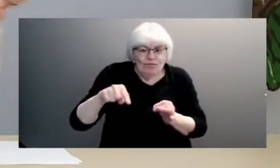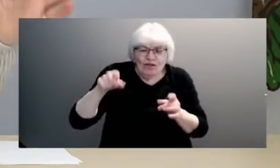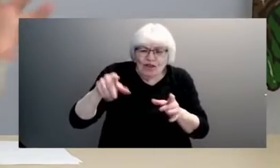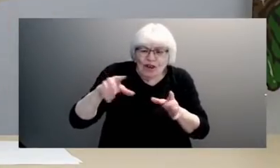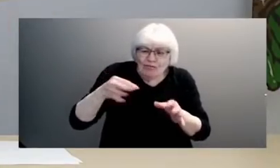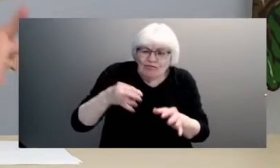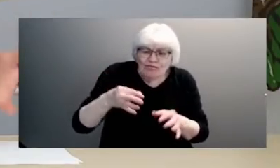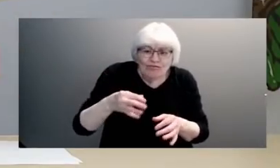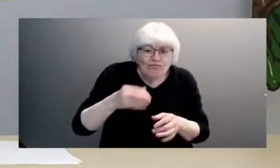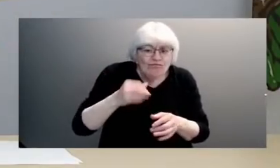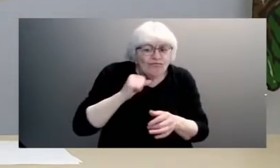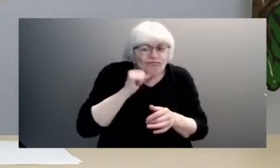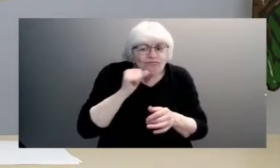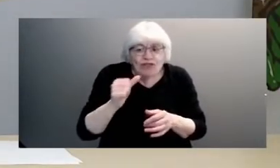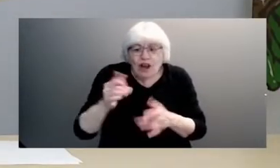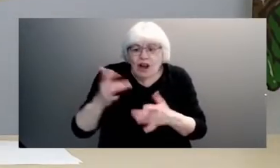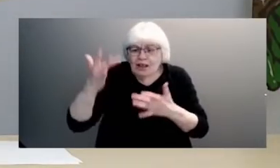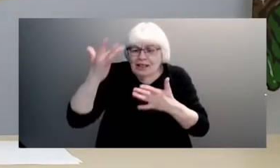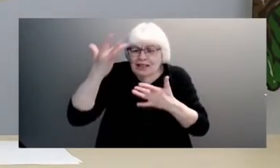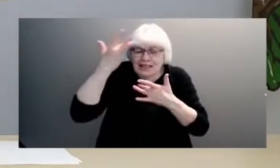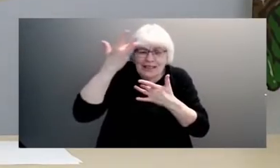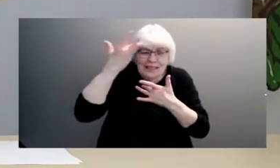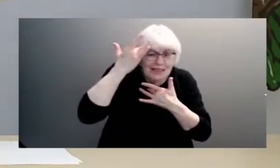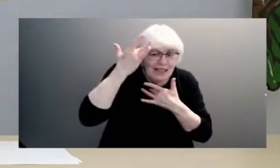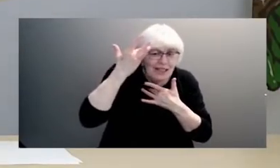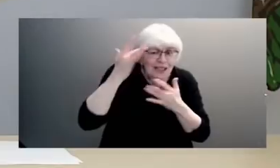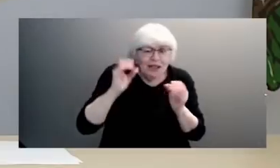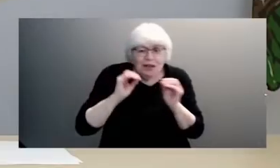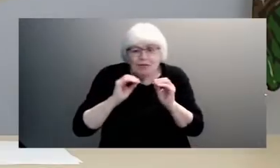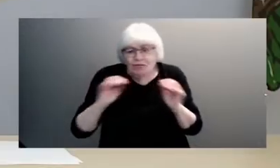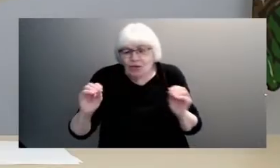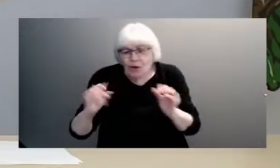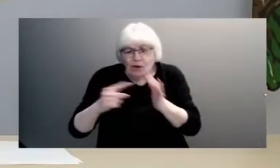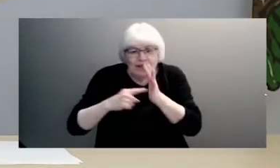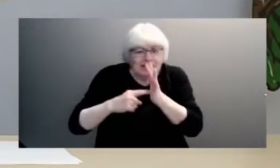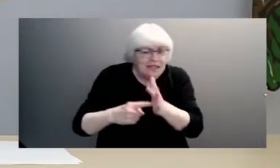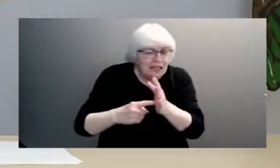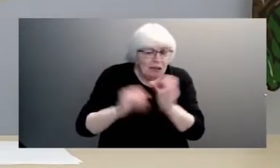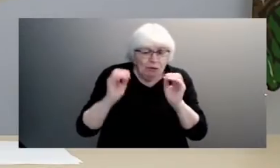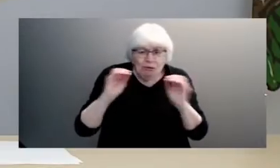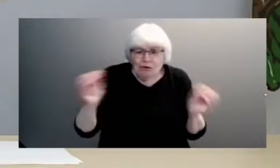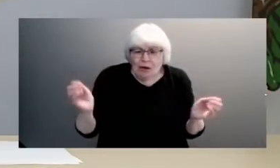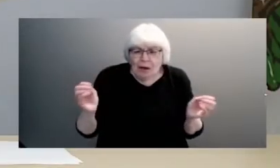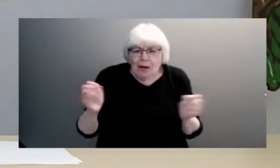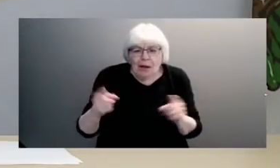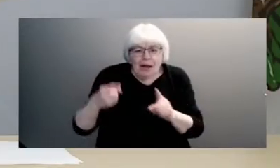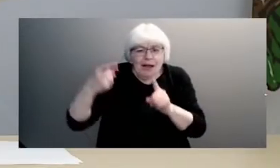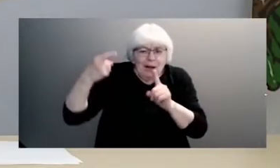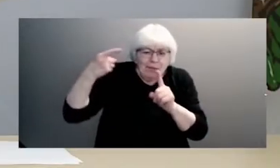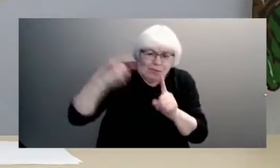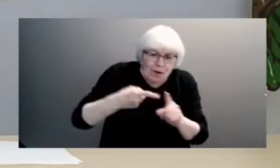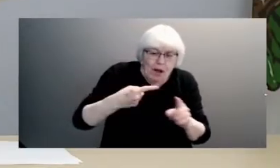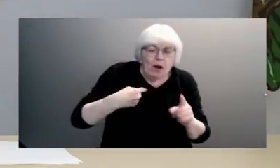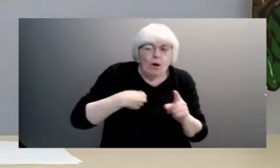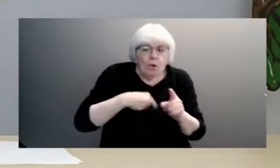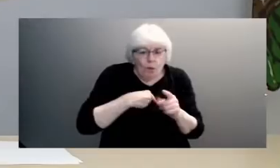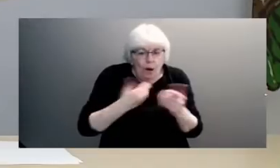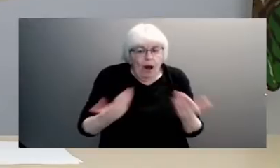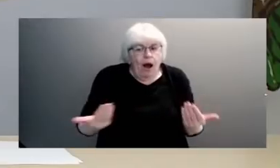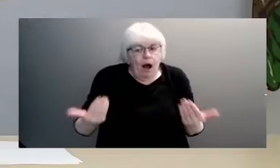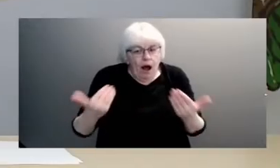we have a range, so it's not like we're depending only on one testing clinic. We are also looking